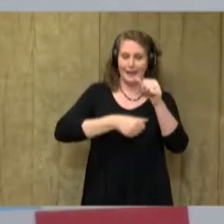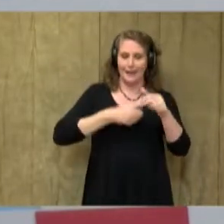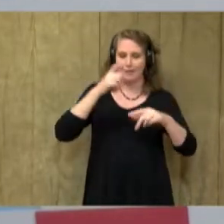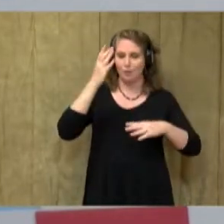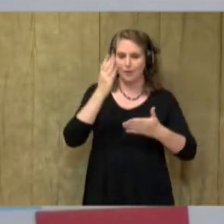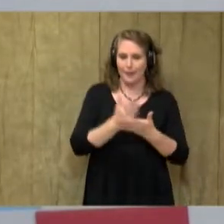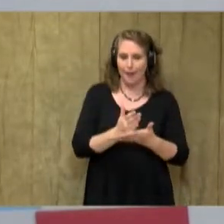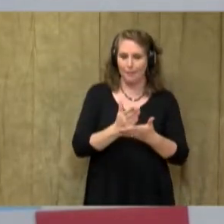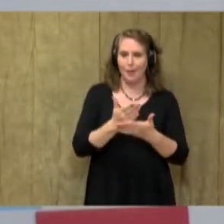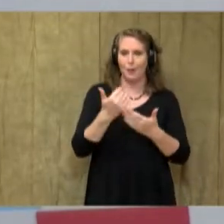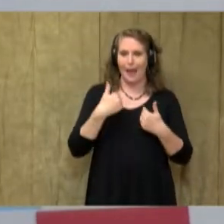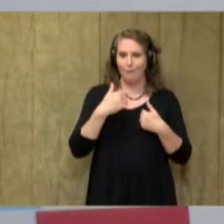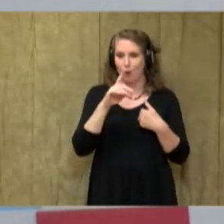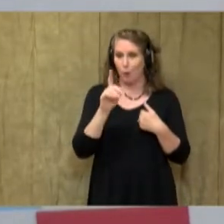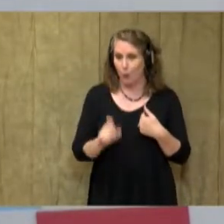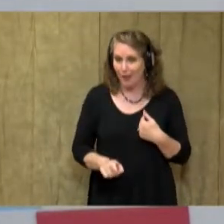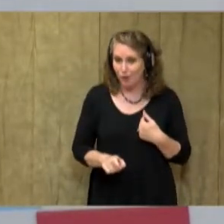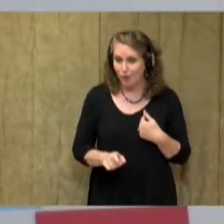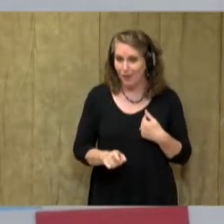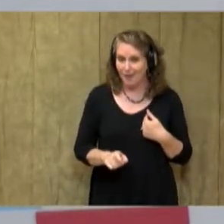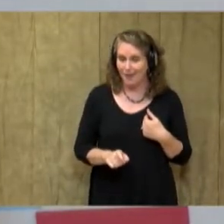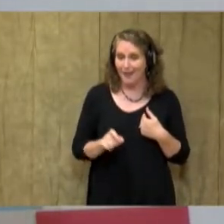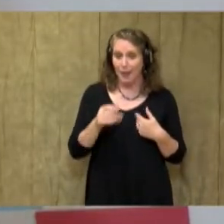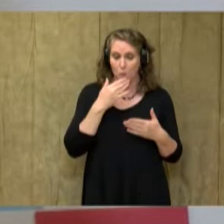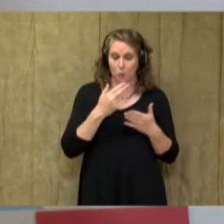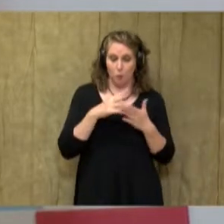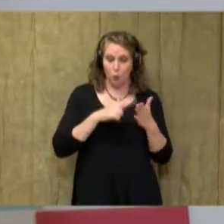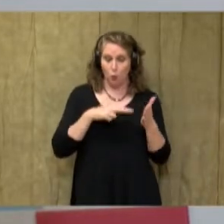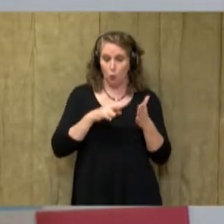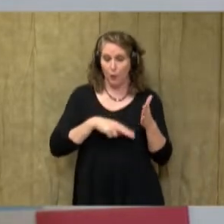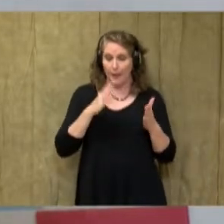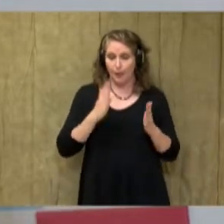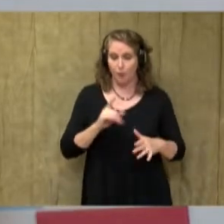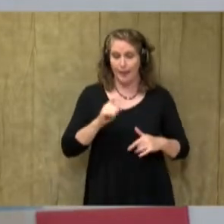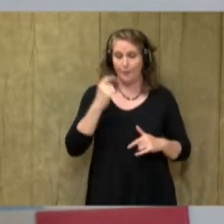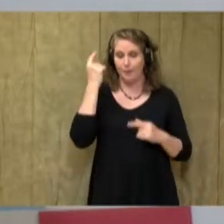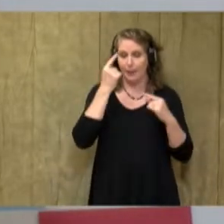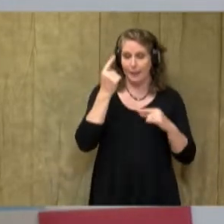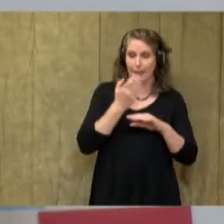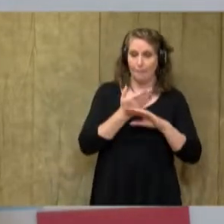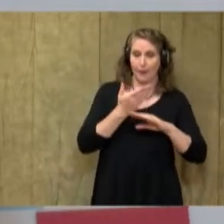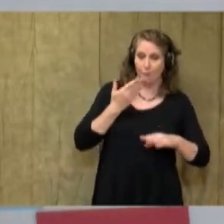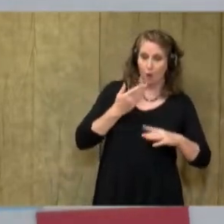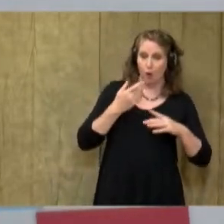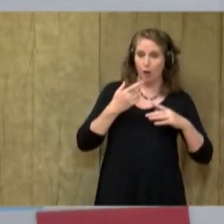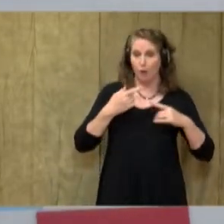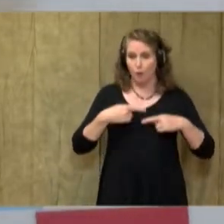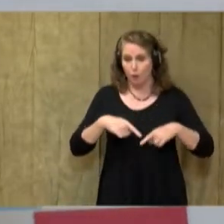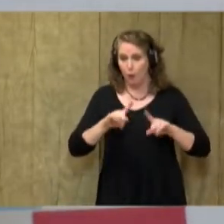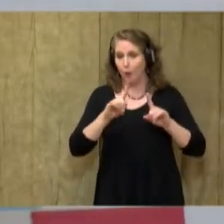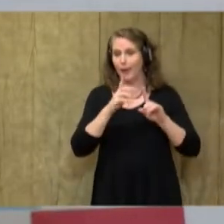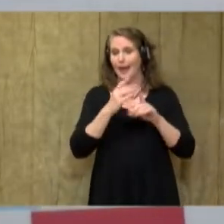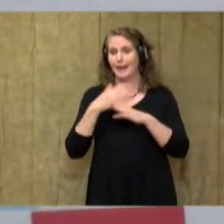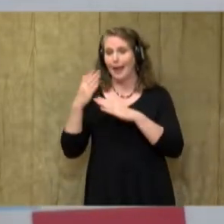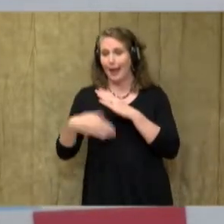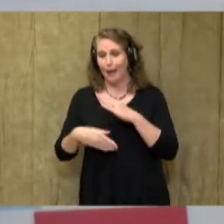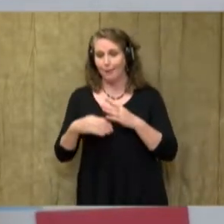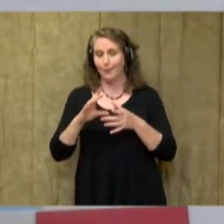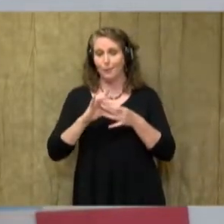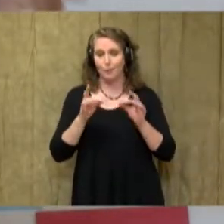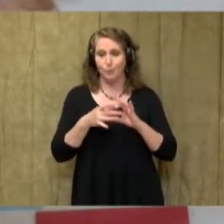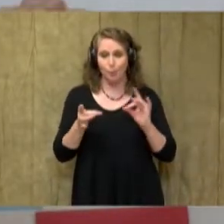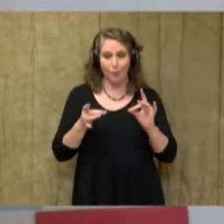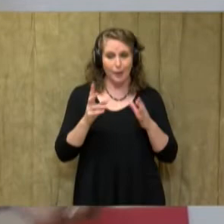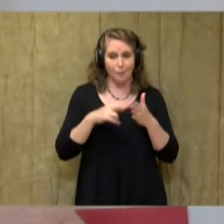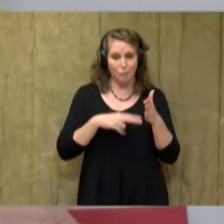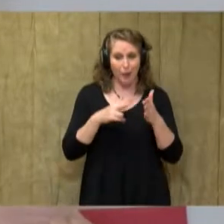stop, there's a question. Because like we said, good readers have to be thinking before, during, and after they read.